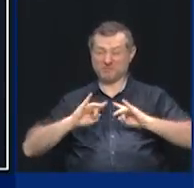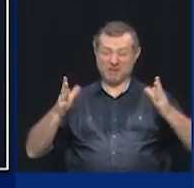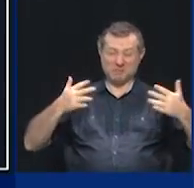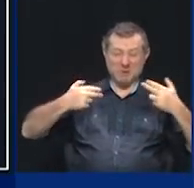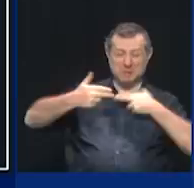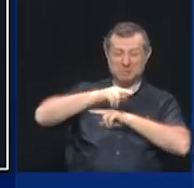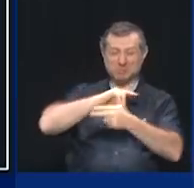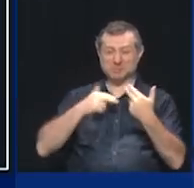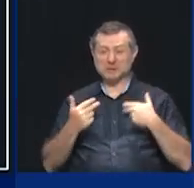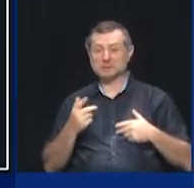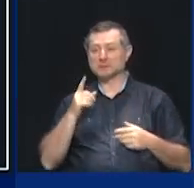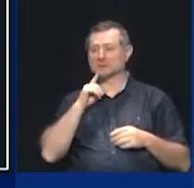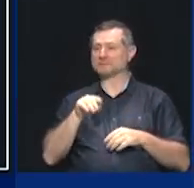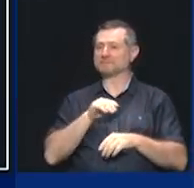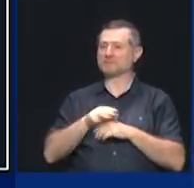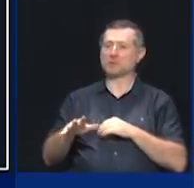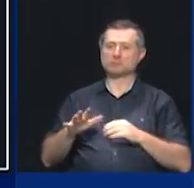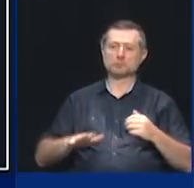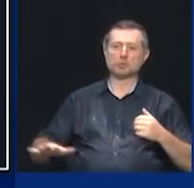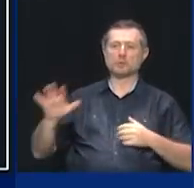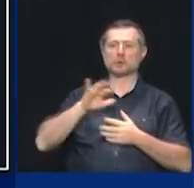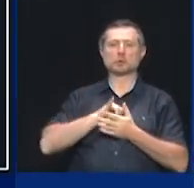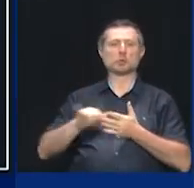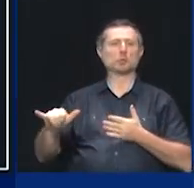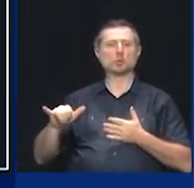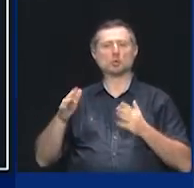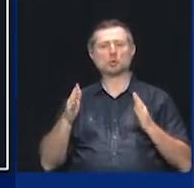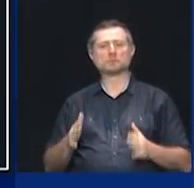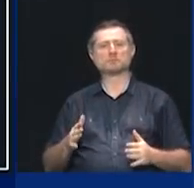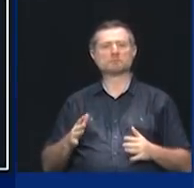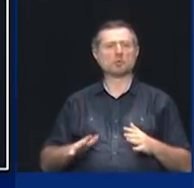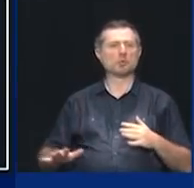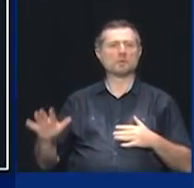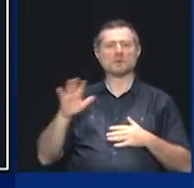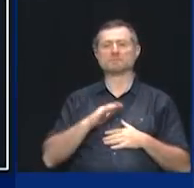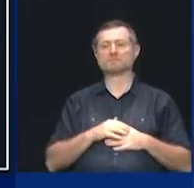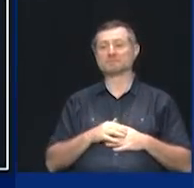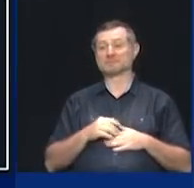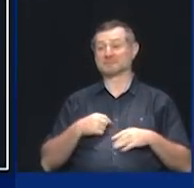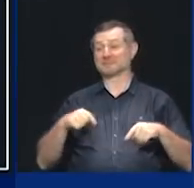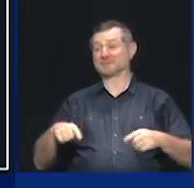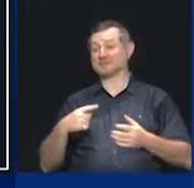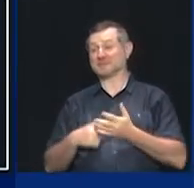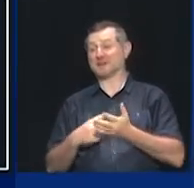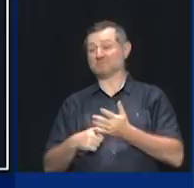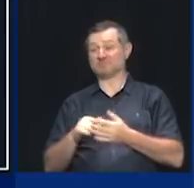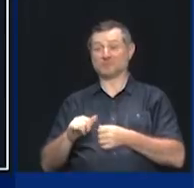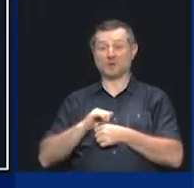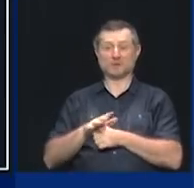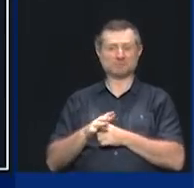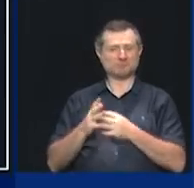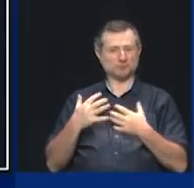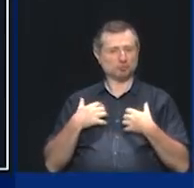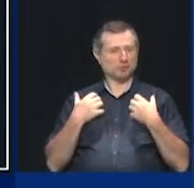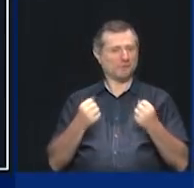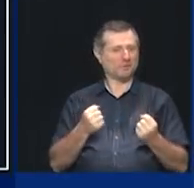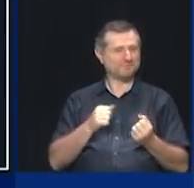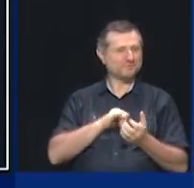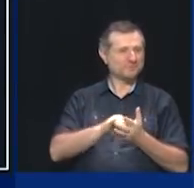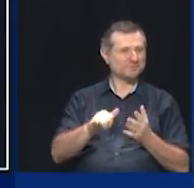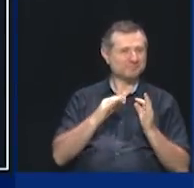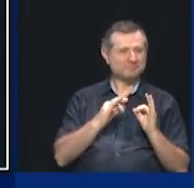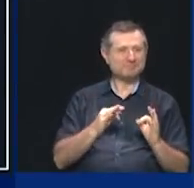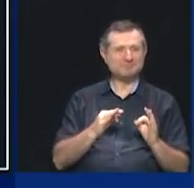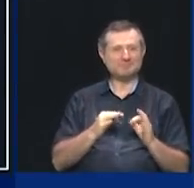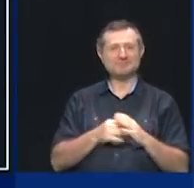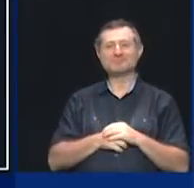Yorkers. We talk about getting New York back post-COVID. I'll tell you something. It's a